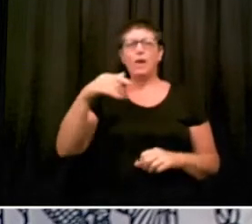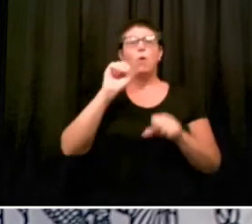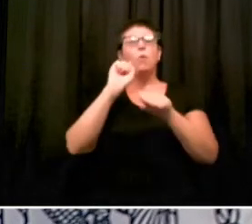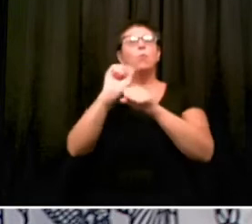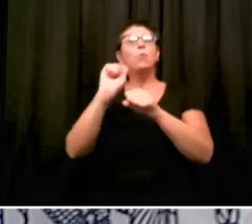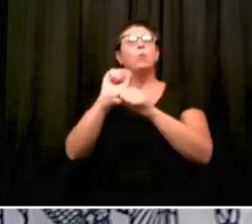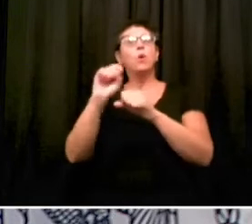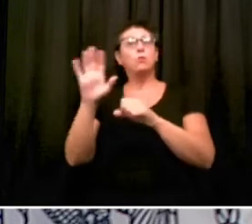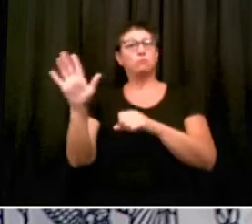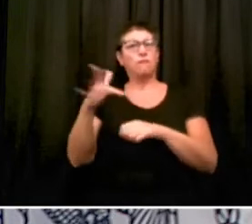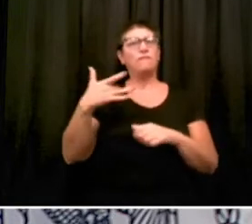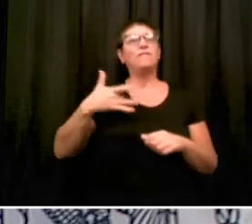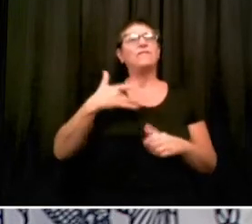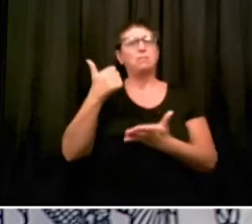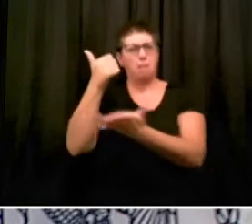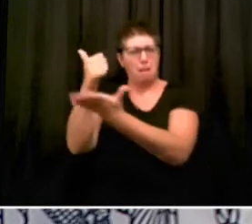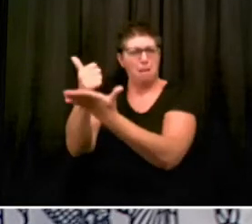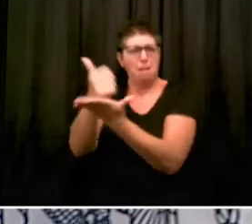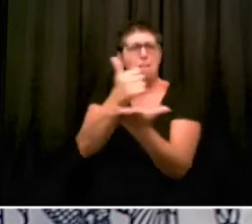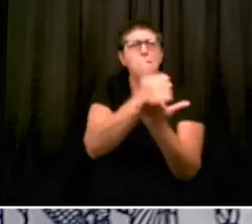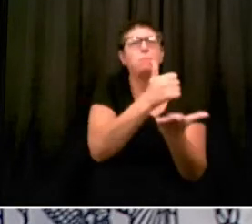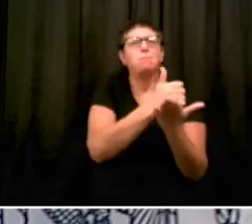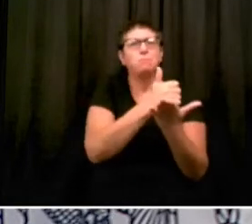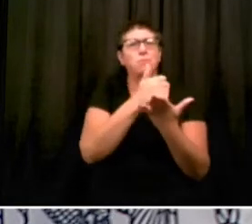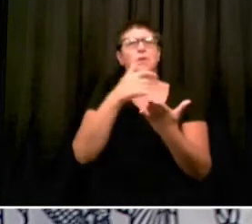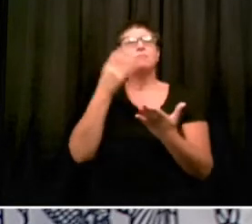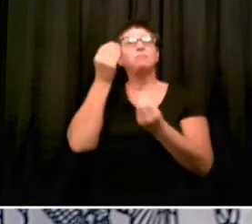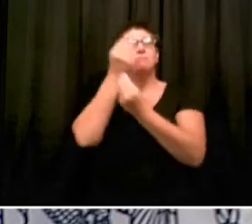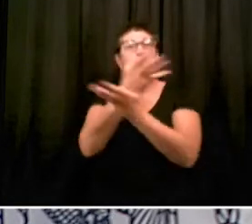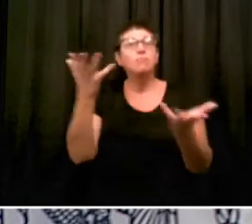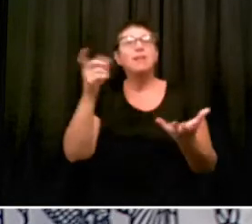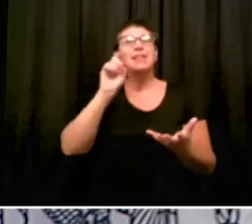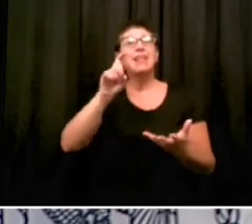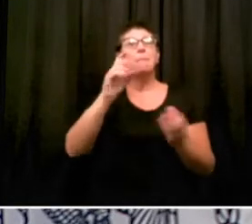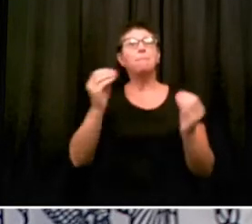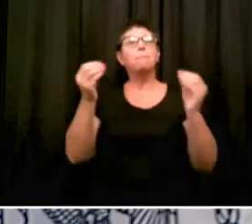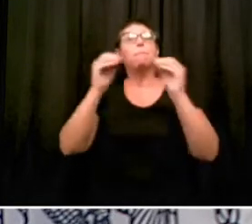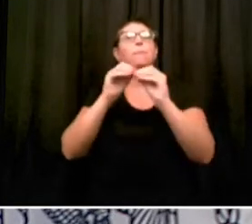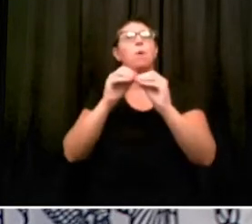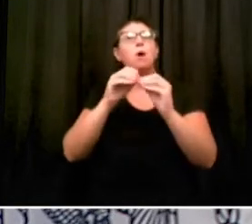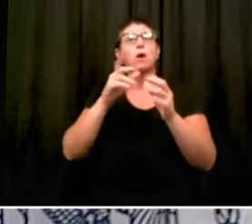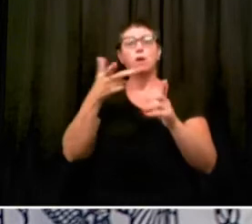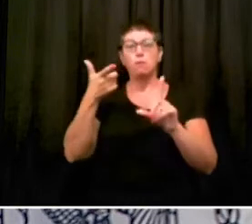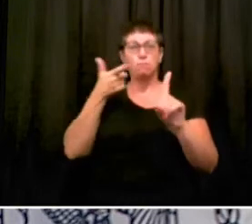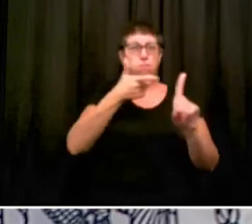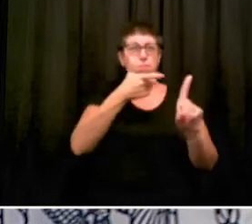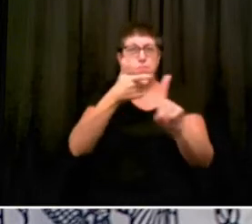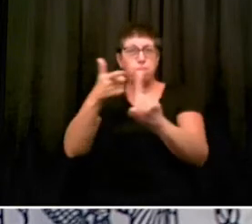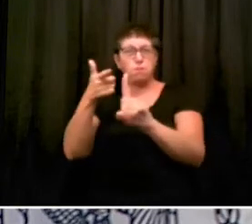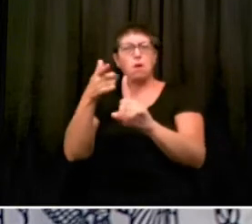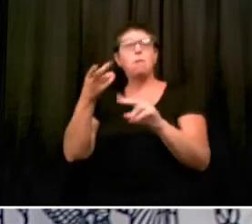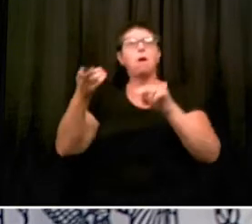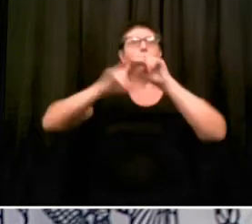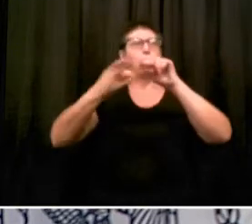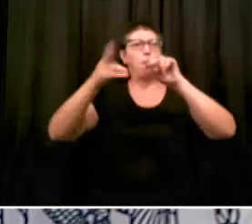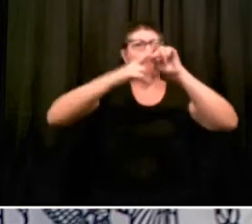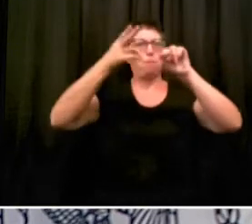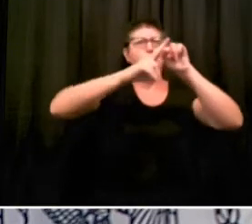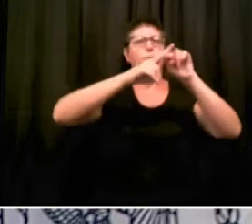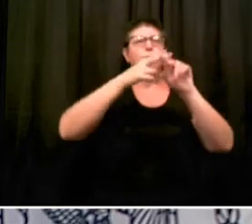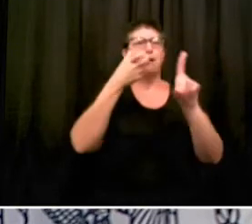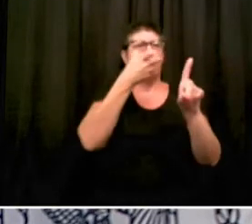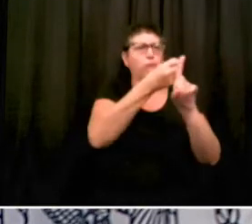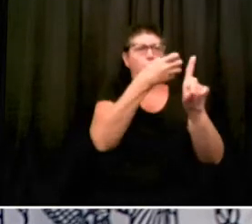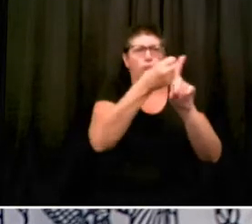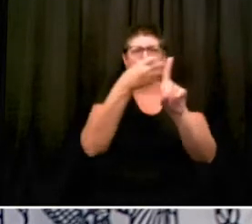gun arrests go up consistently to the point now that they are equivalent essentially to where we were a year ago. That's